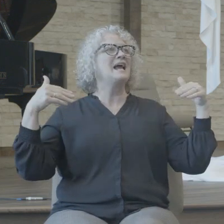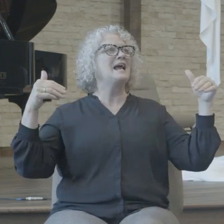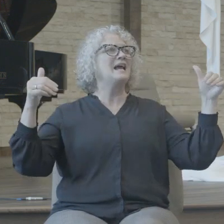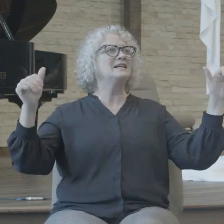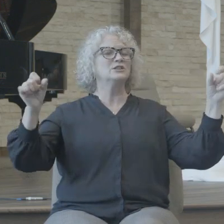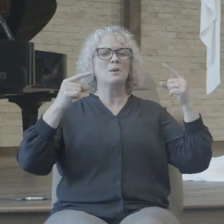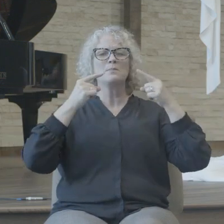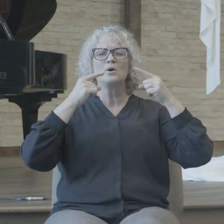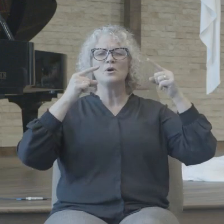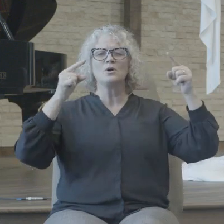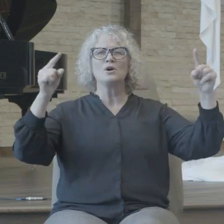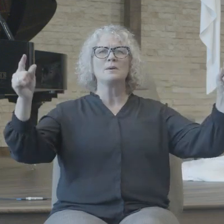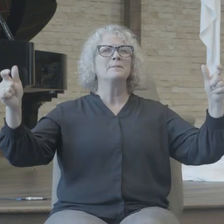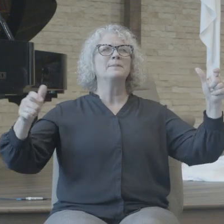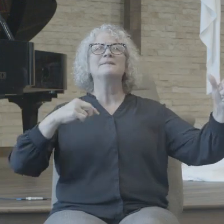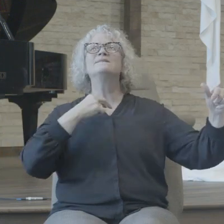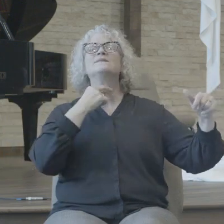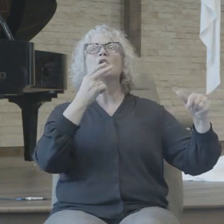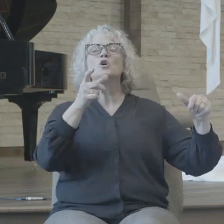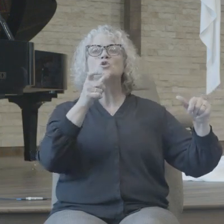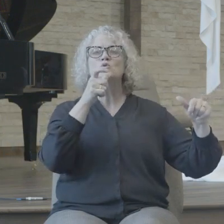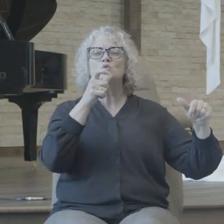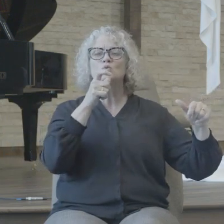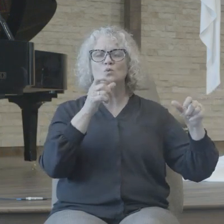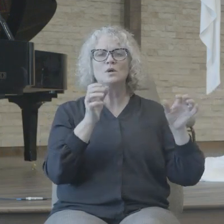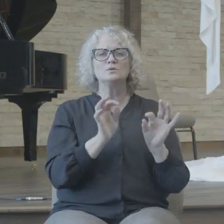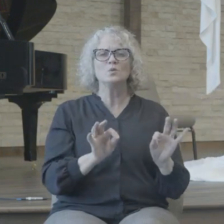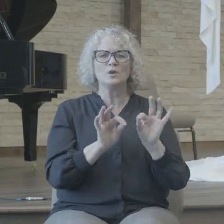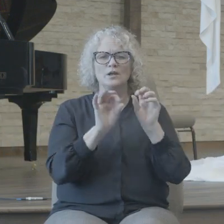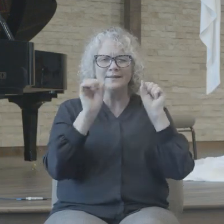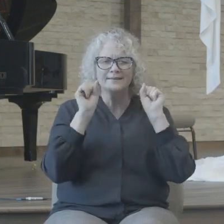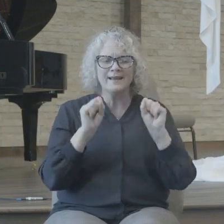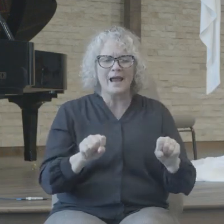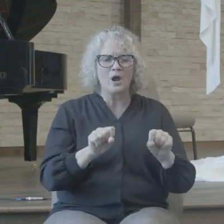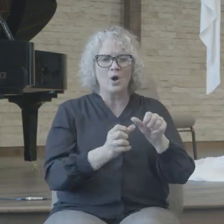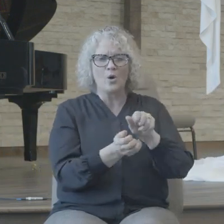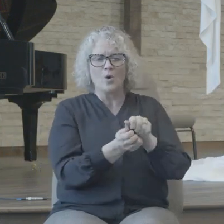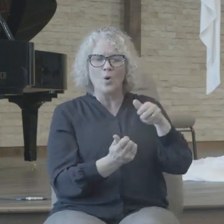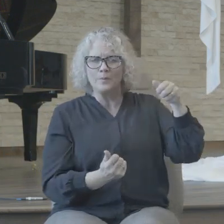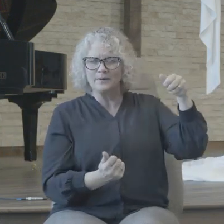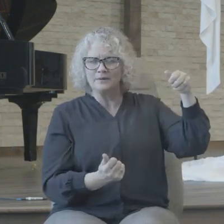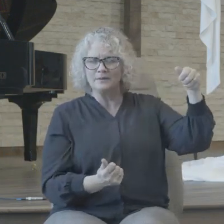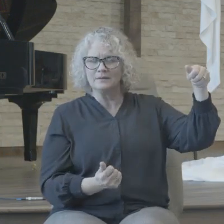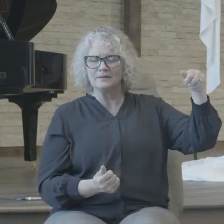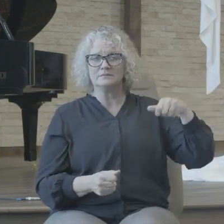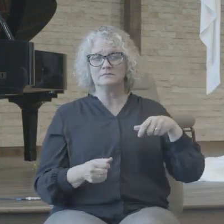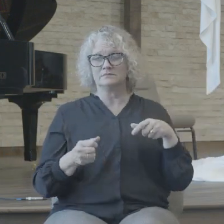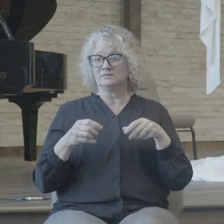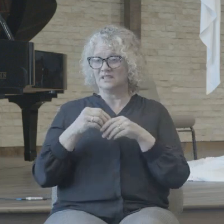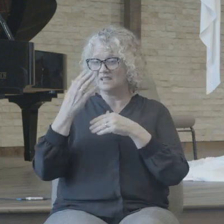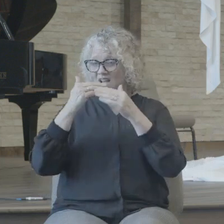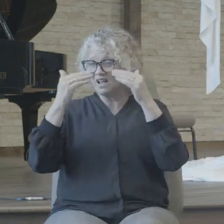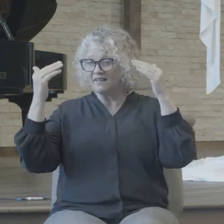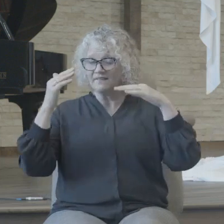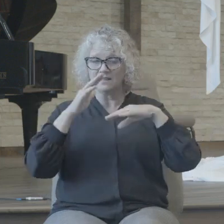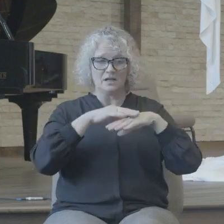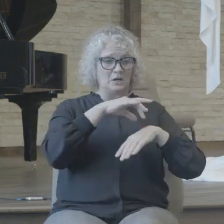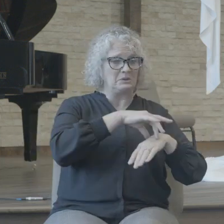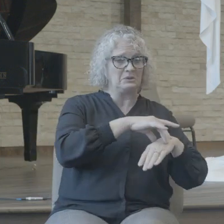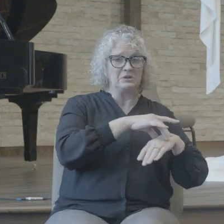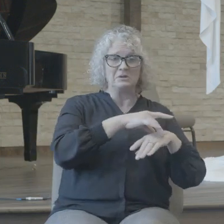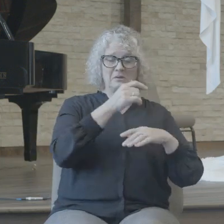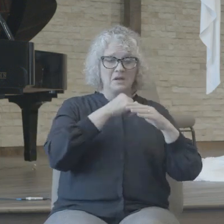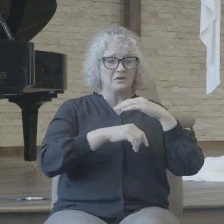to break the seals and open the scroll?' But no one in heaven or on earth or under the earth could open